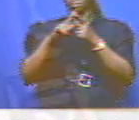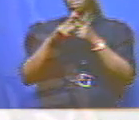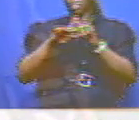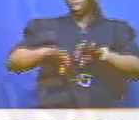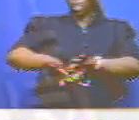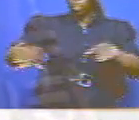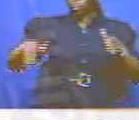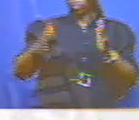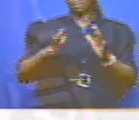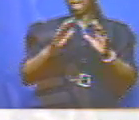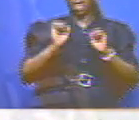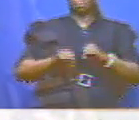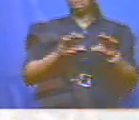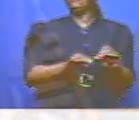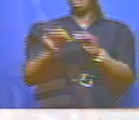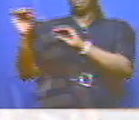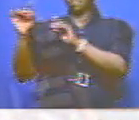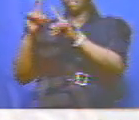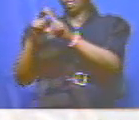to transit from